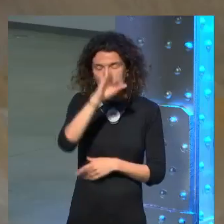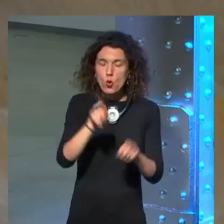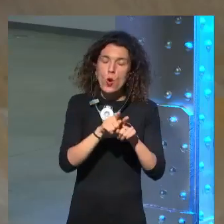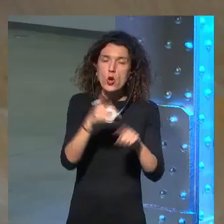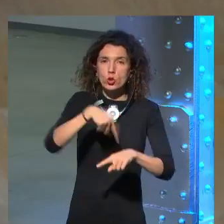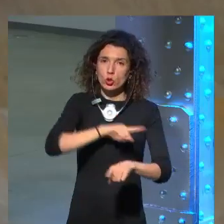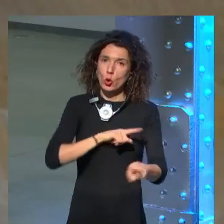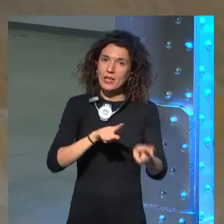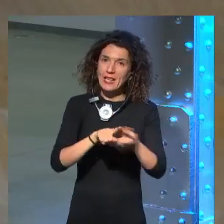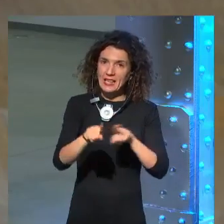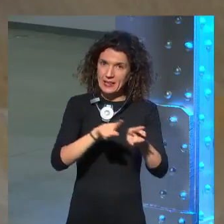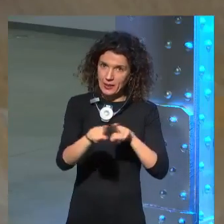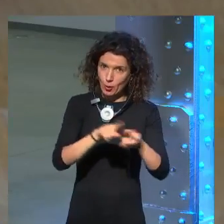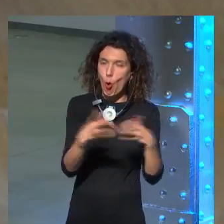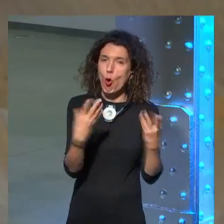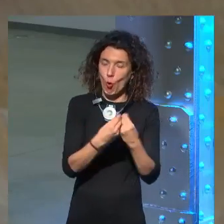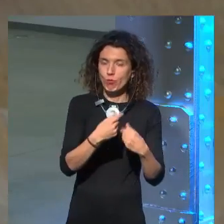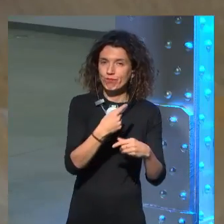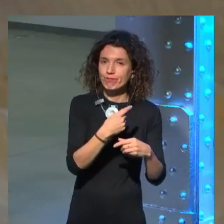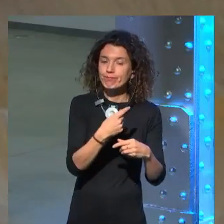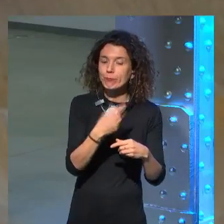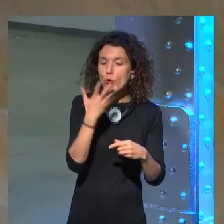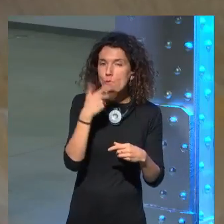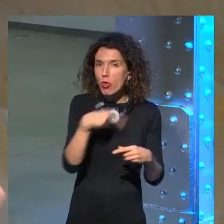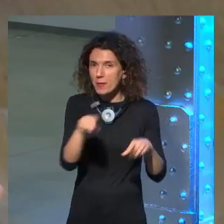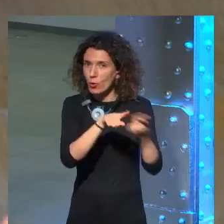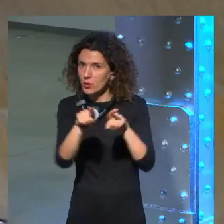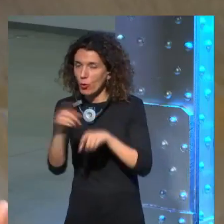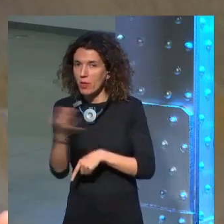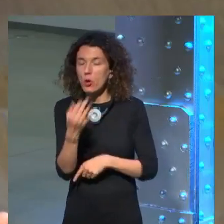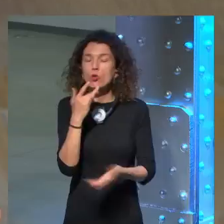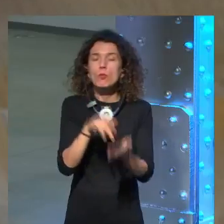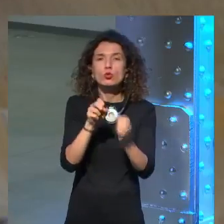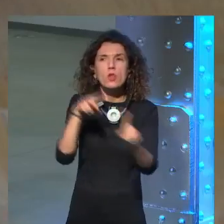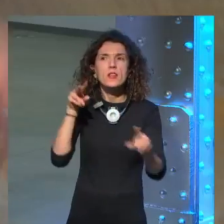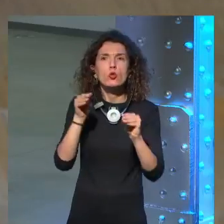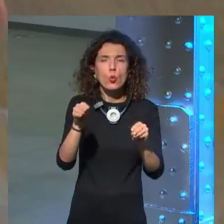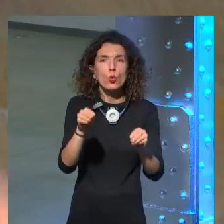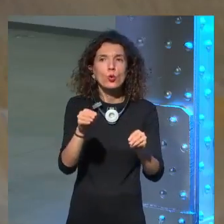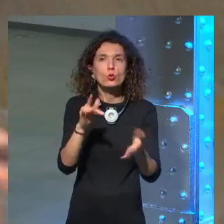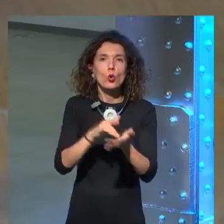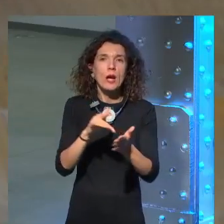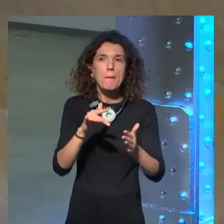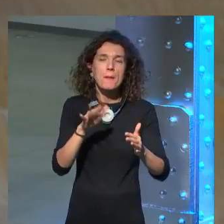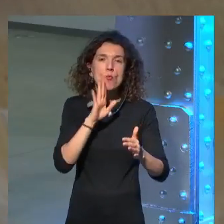that's my opinion. We have to be very critic as journalists with this. What's your point of view of this phenomenon that, well,